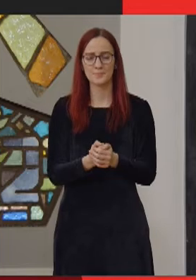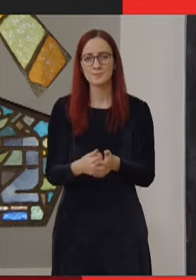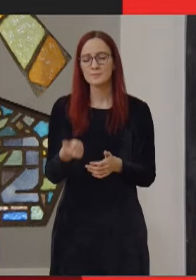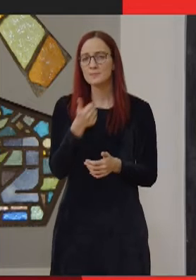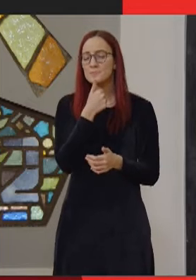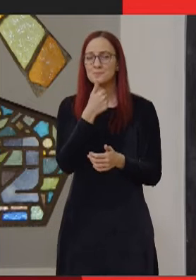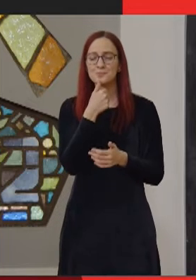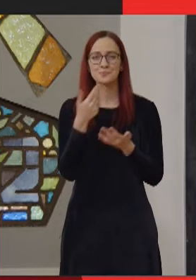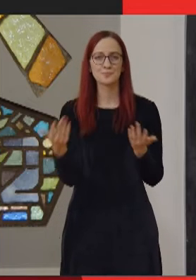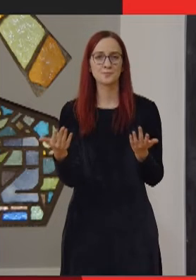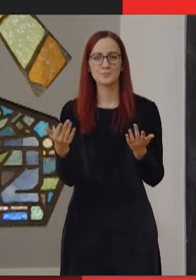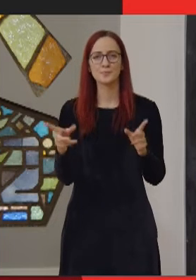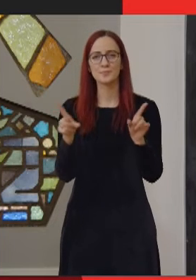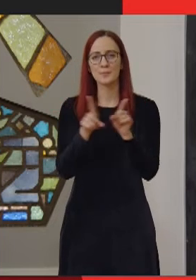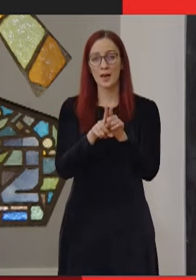stereotypes.